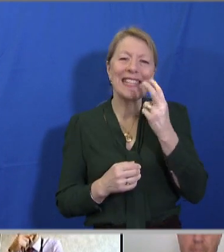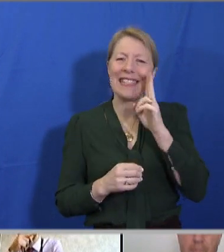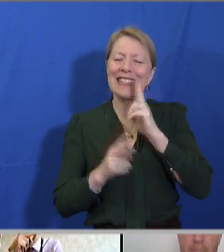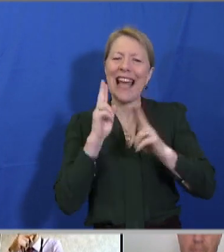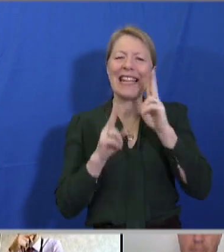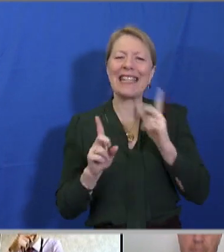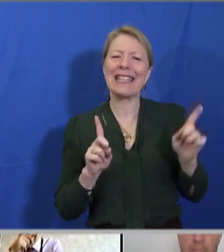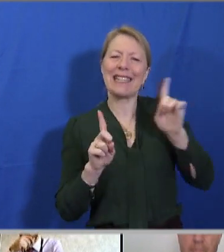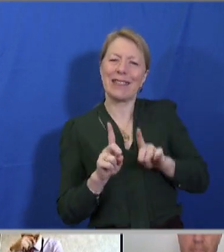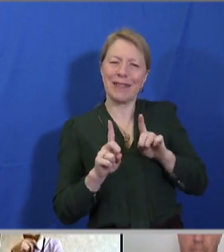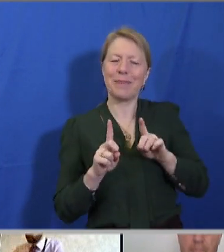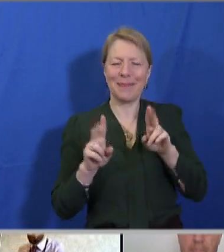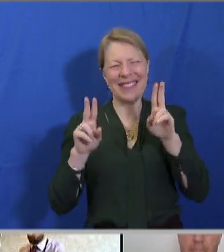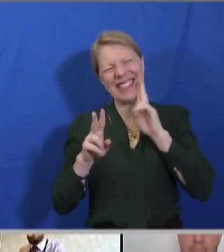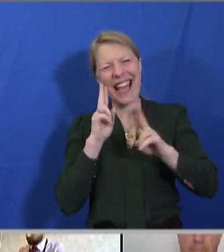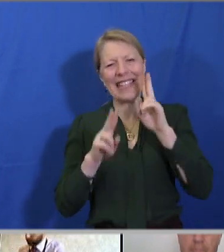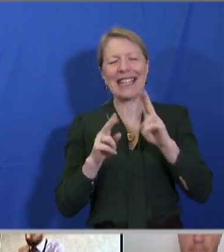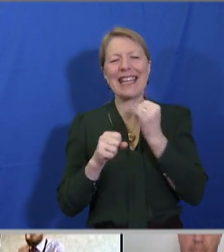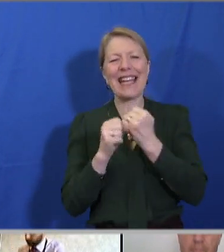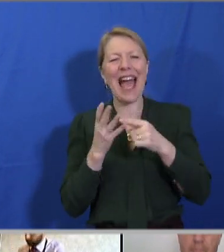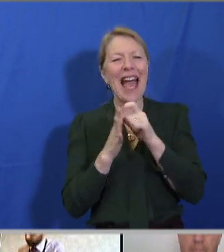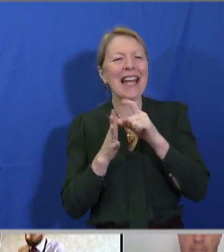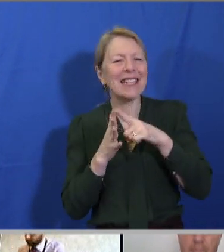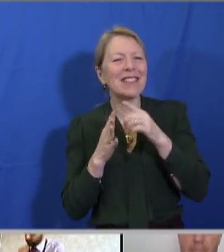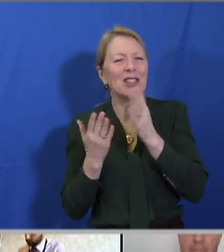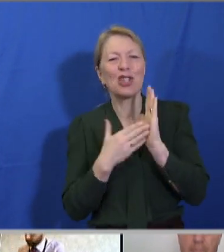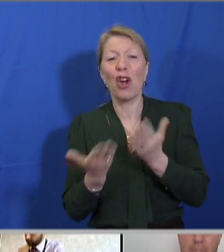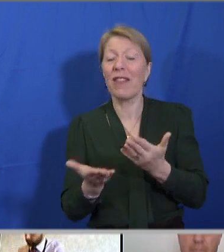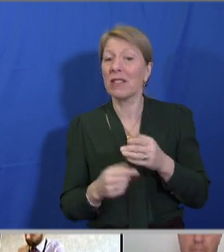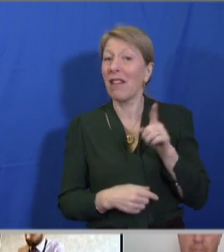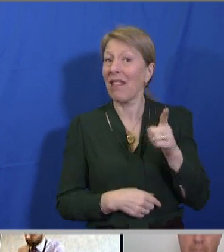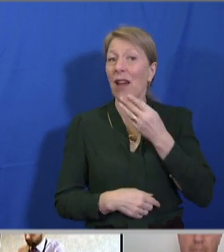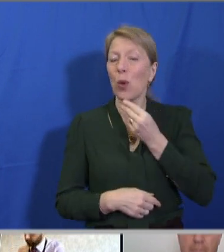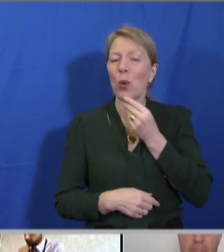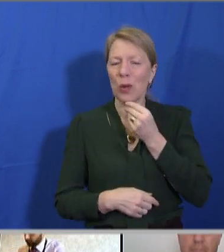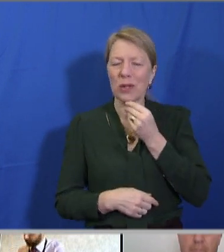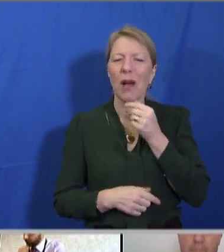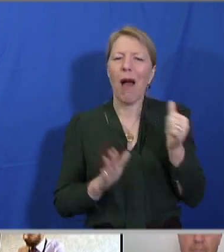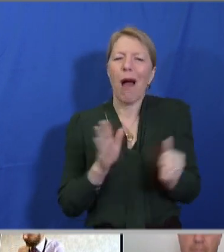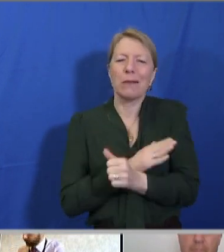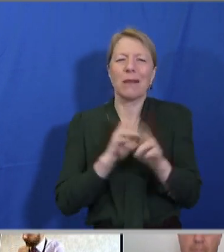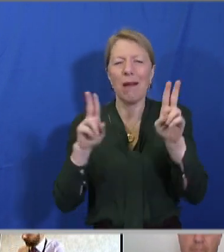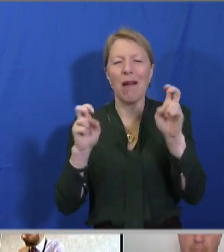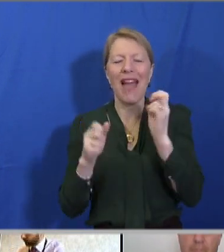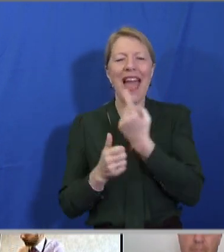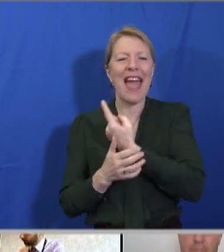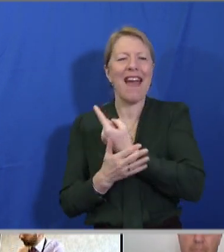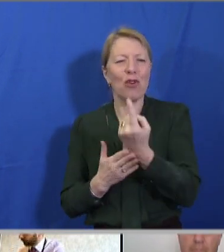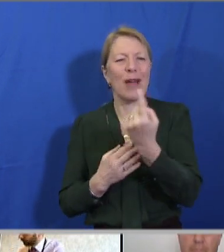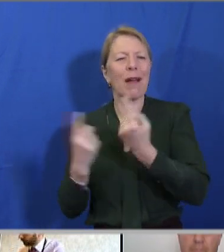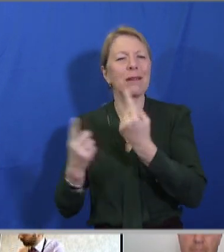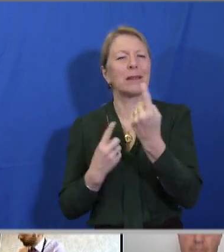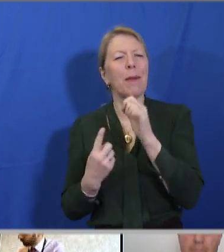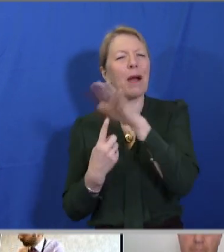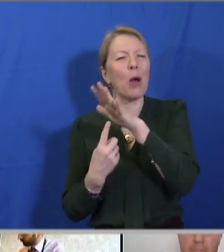the pilot project that the Belfast Trust actually involved in every customer counts, and that was an initiative of the Equality